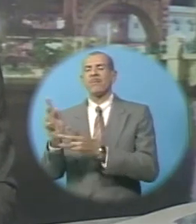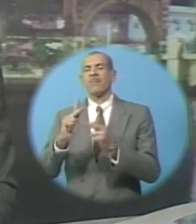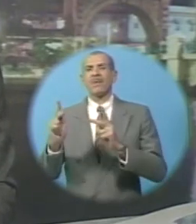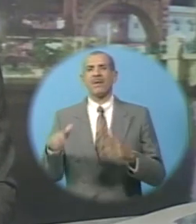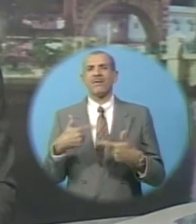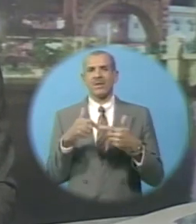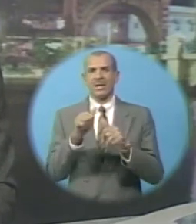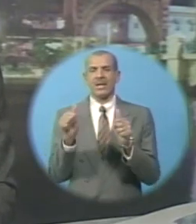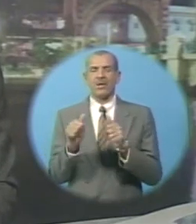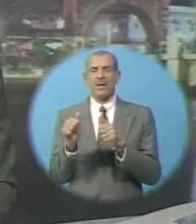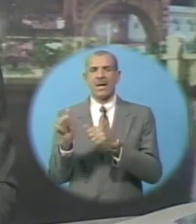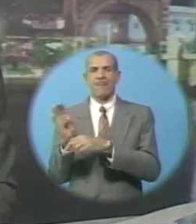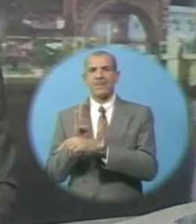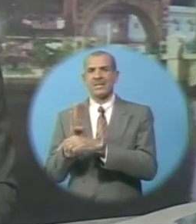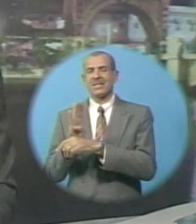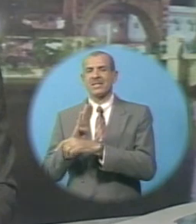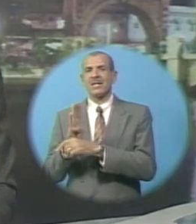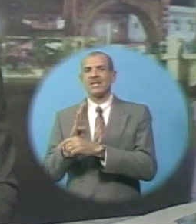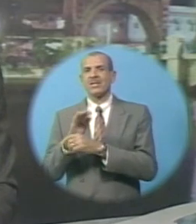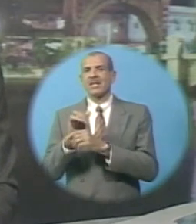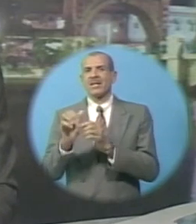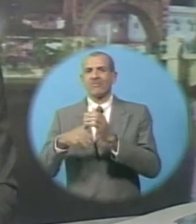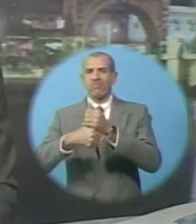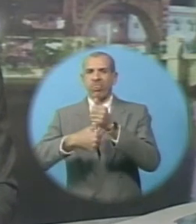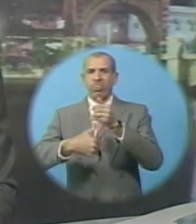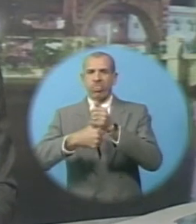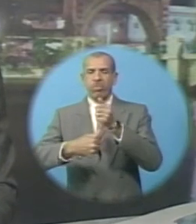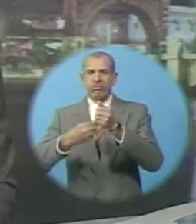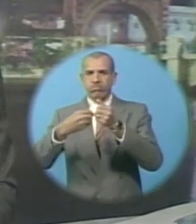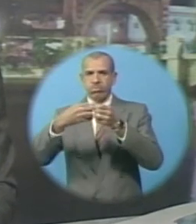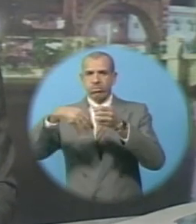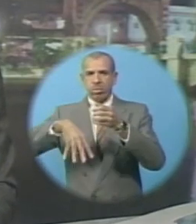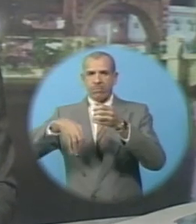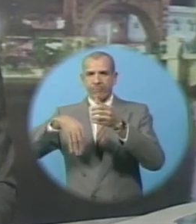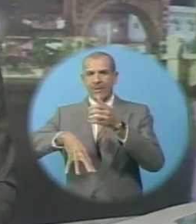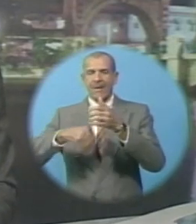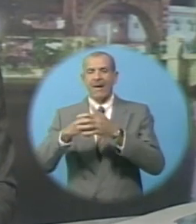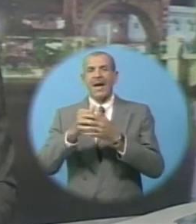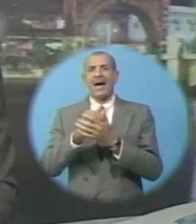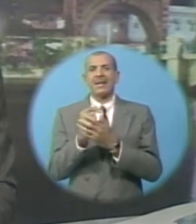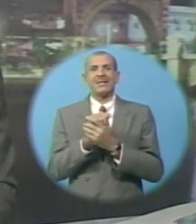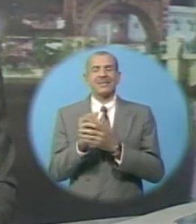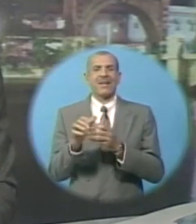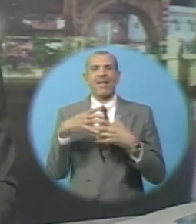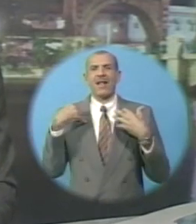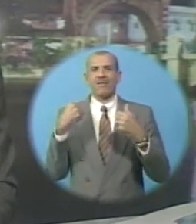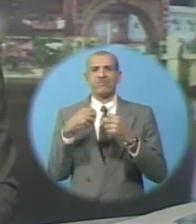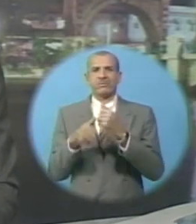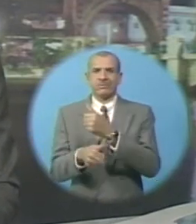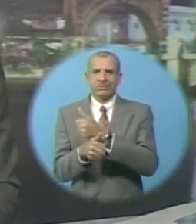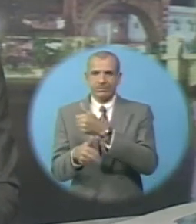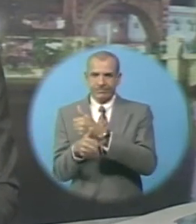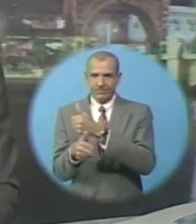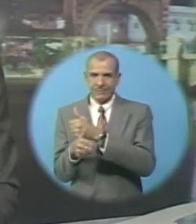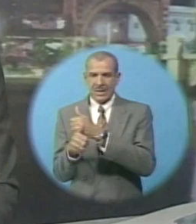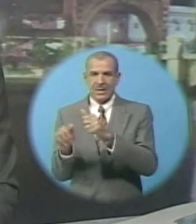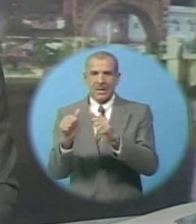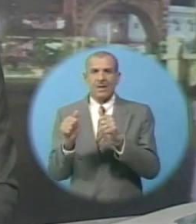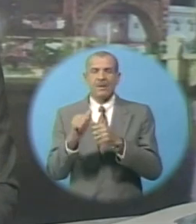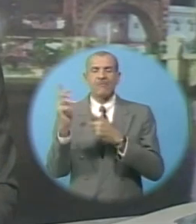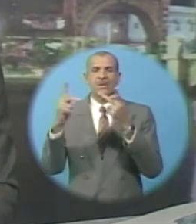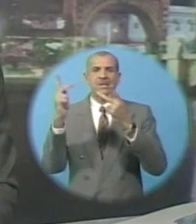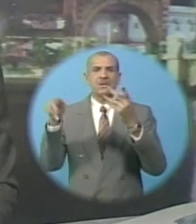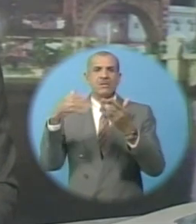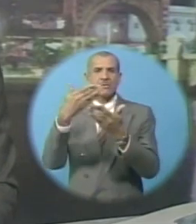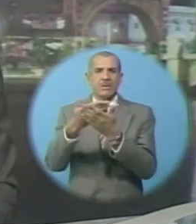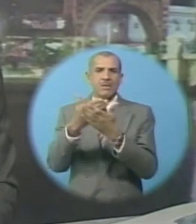raised concerns about leaking sewage, which is posing a health risk in the heavily concentrated tourist area. Minister Boyce says